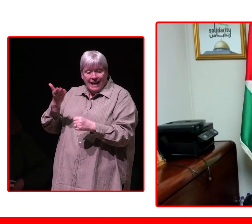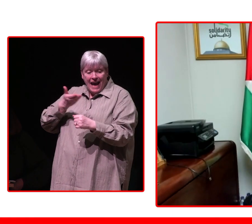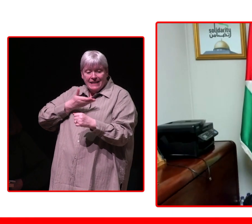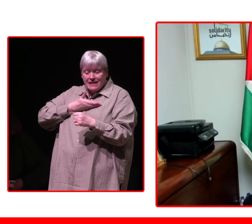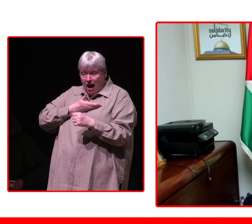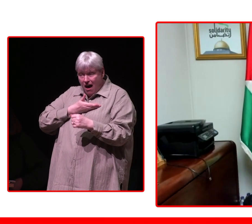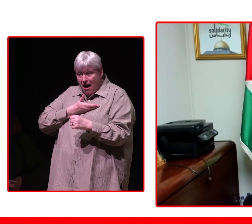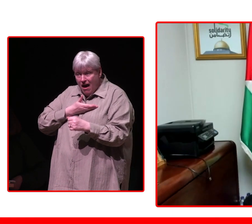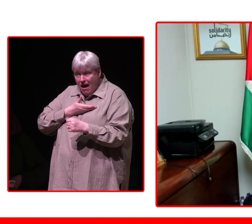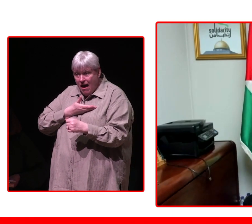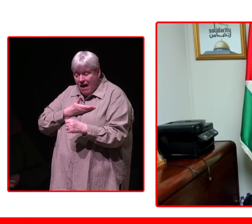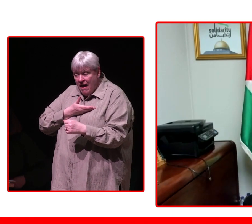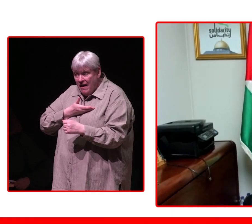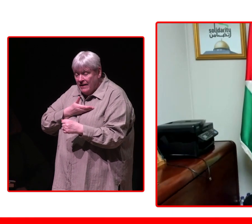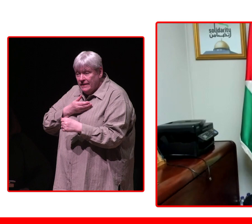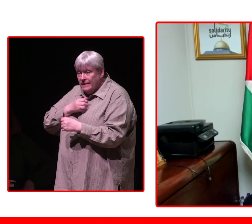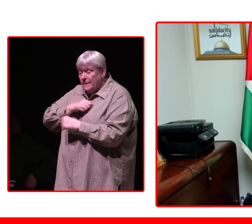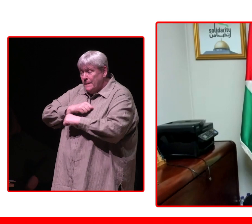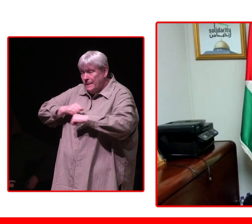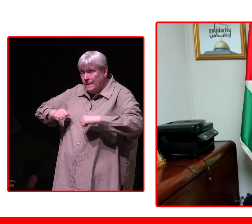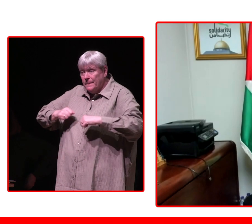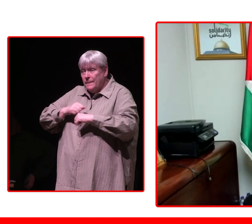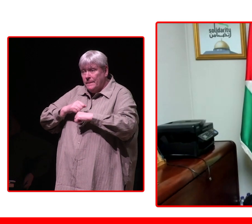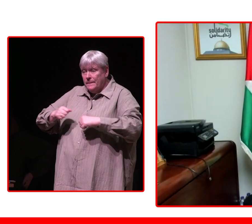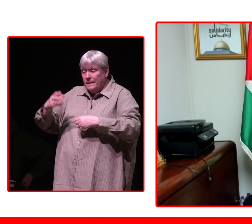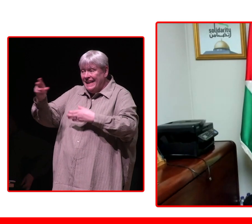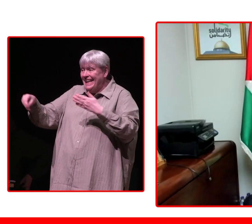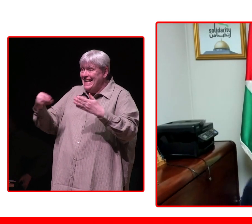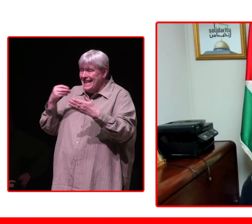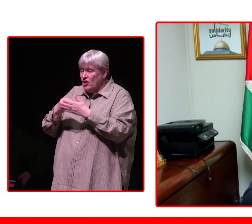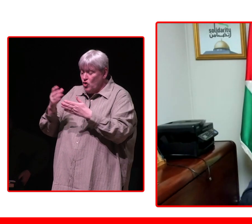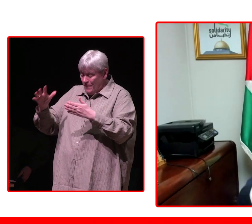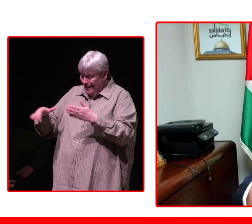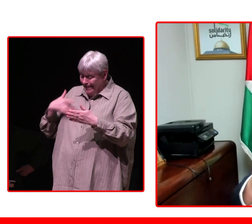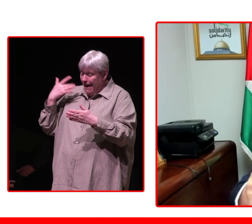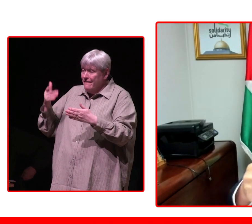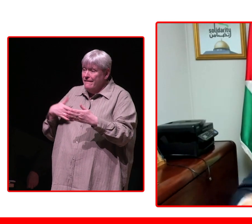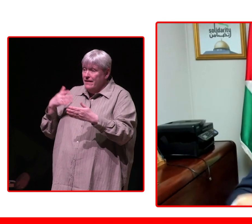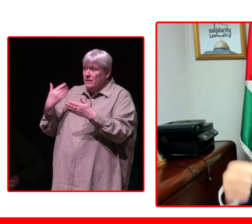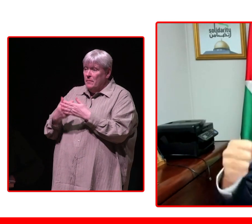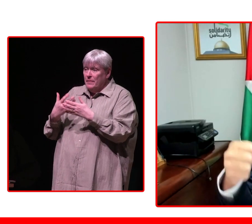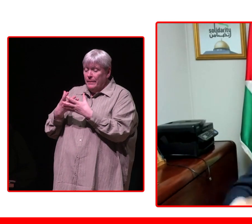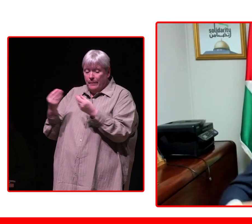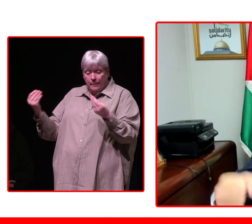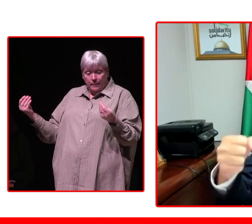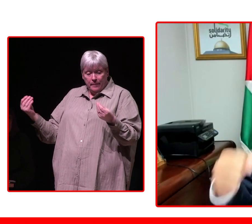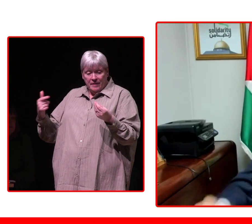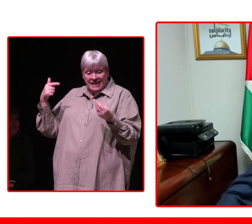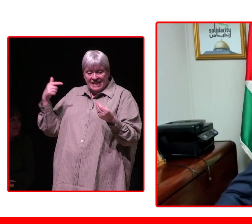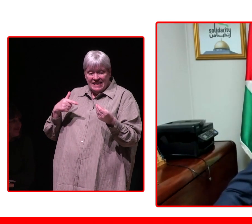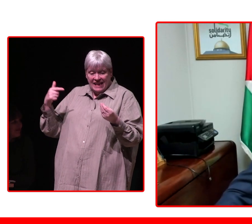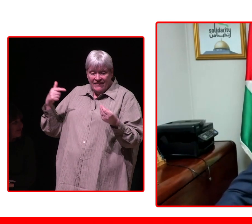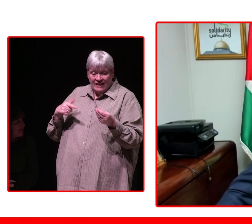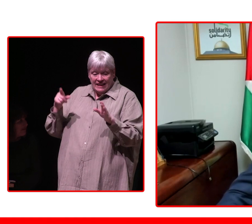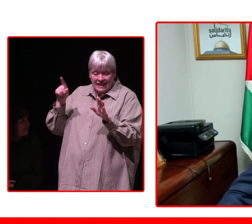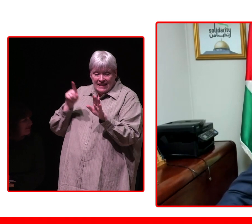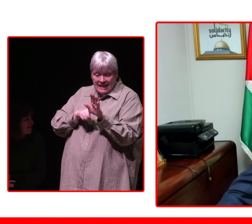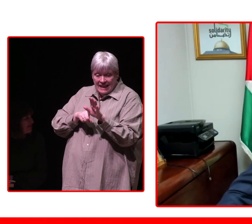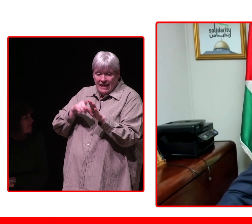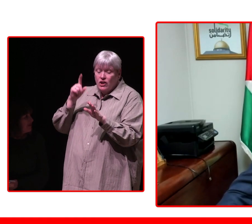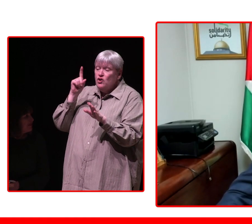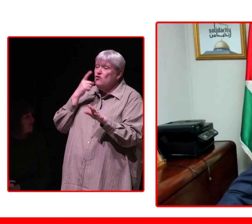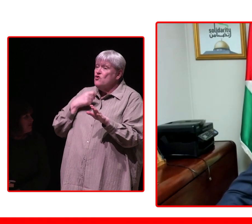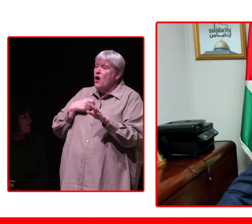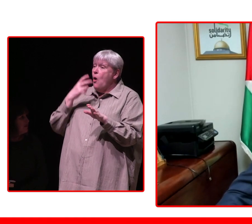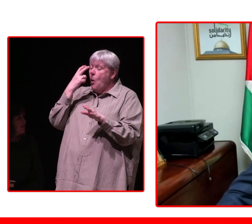constituted squeezing the economic life out of the territory with a 17-year-old land, sea, and air blockade